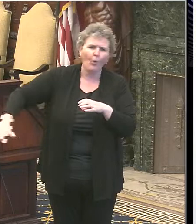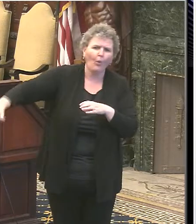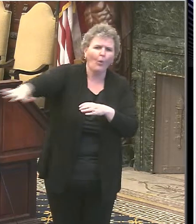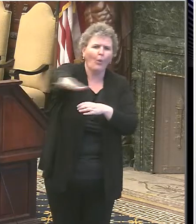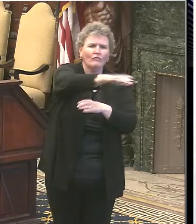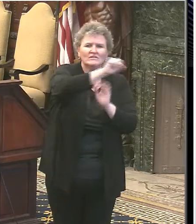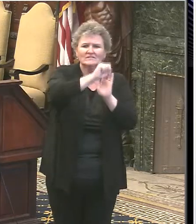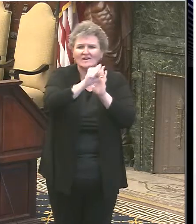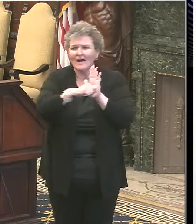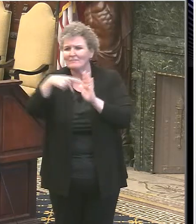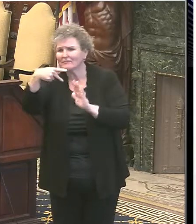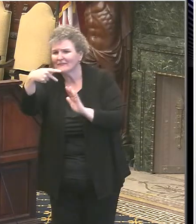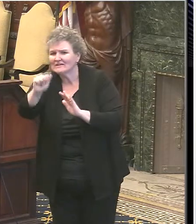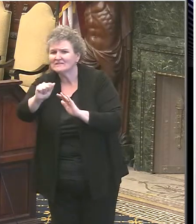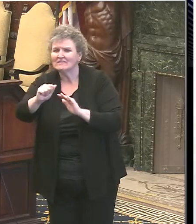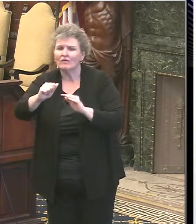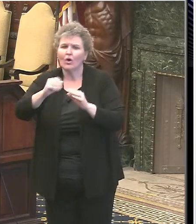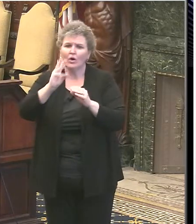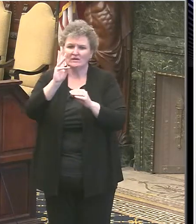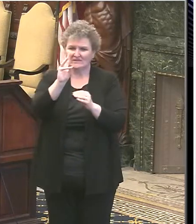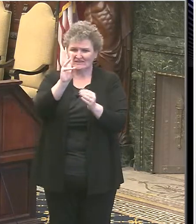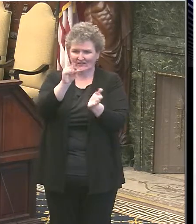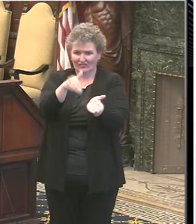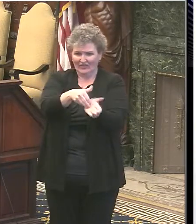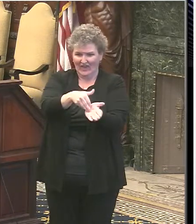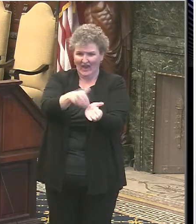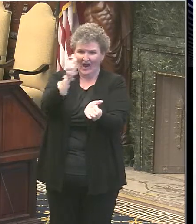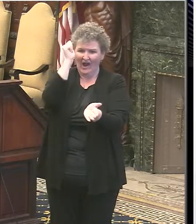is reporting more than 6,000 cases per day.